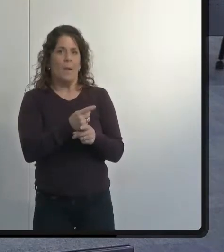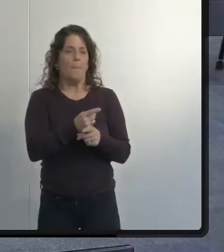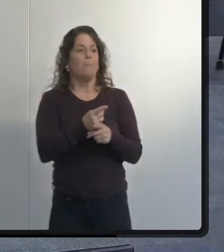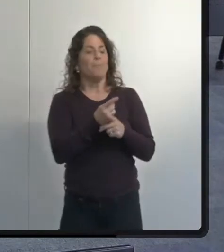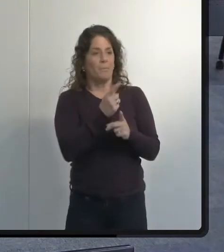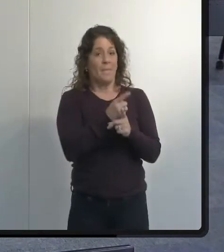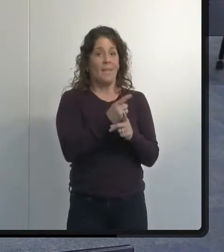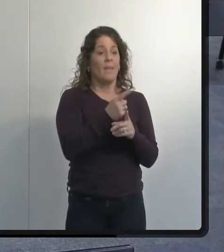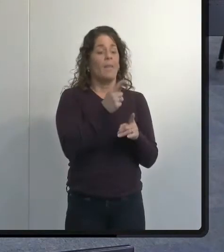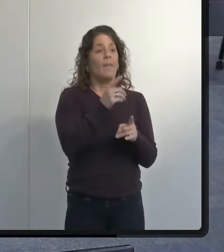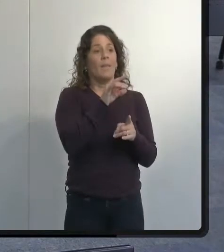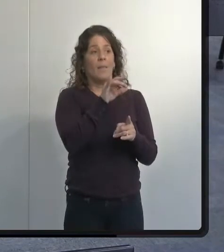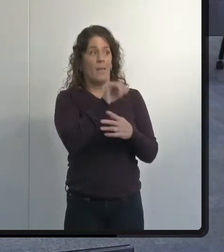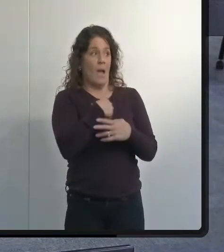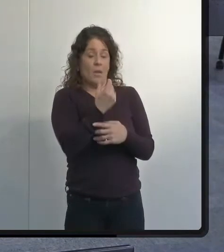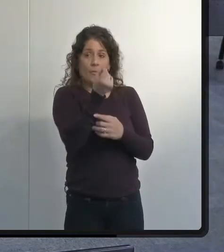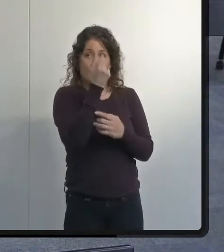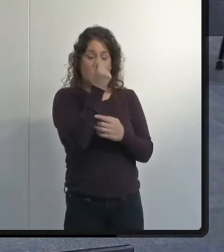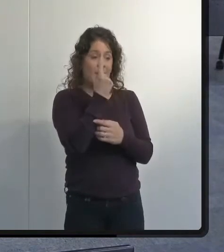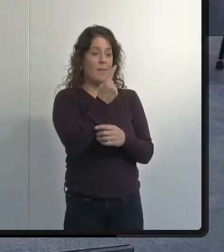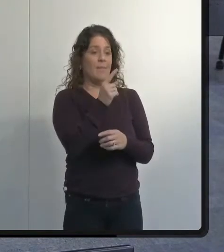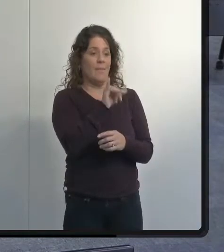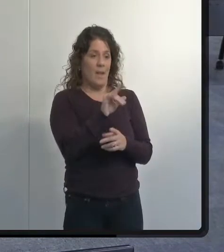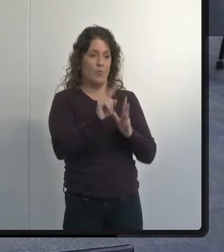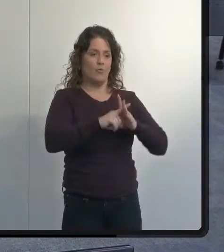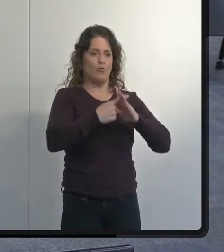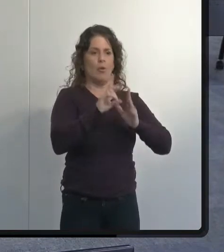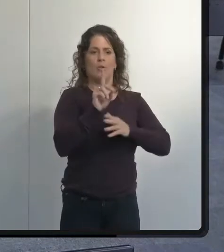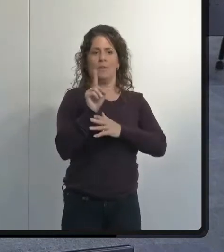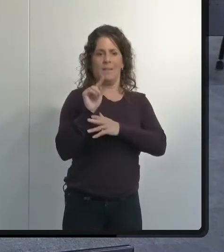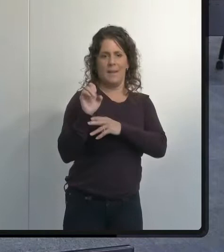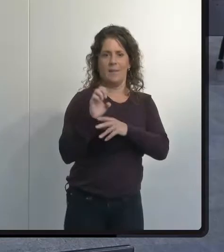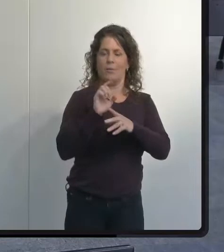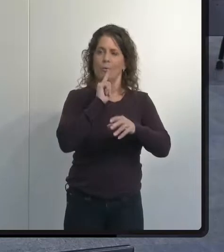your start date is by the confirmed case, but